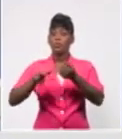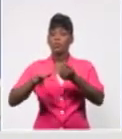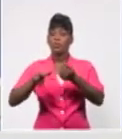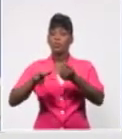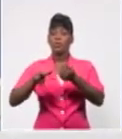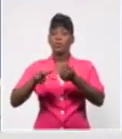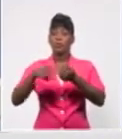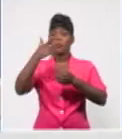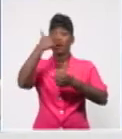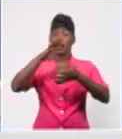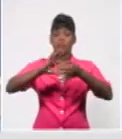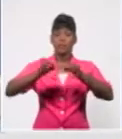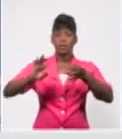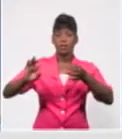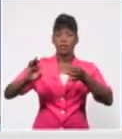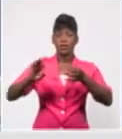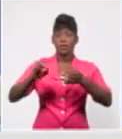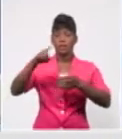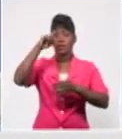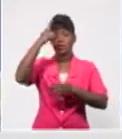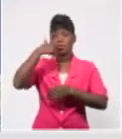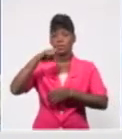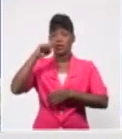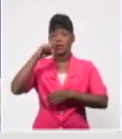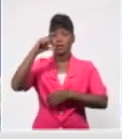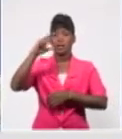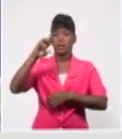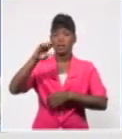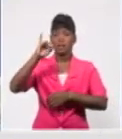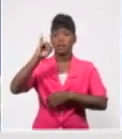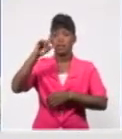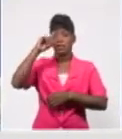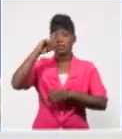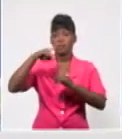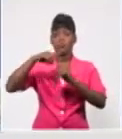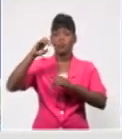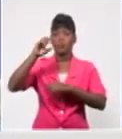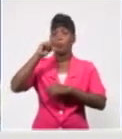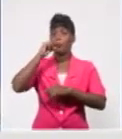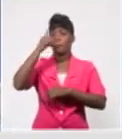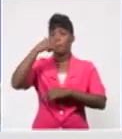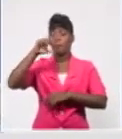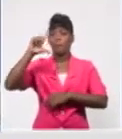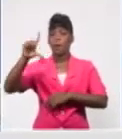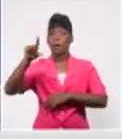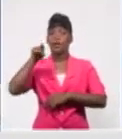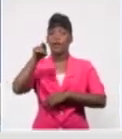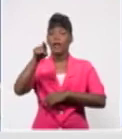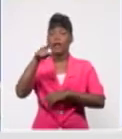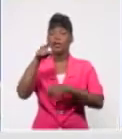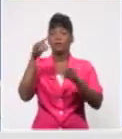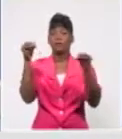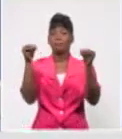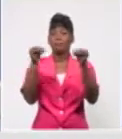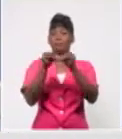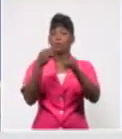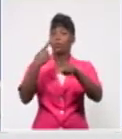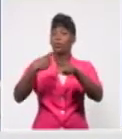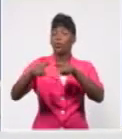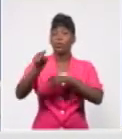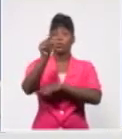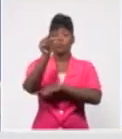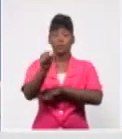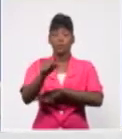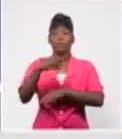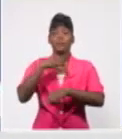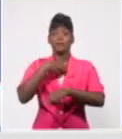first symptoms on August 16th and was admitted to the hospital on the 17th. The patient remained 16